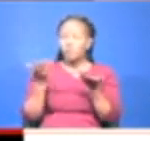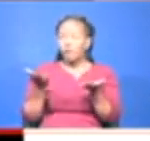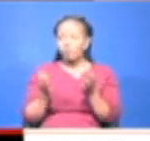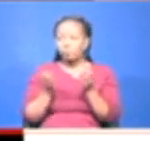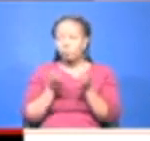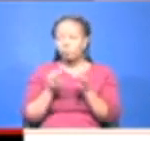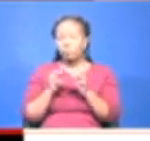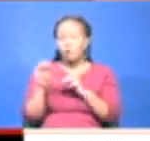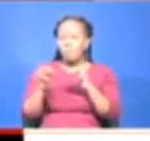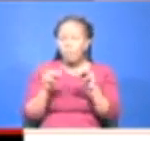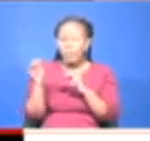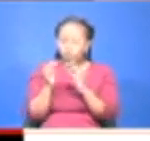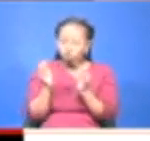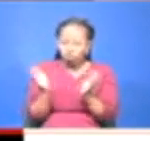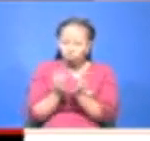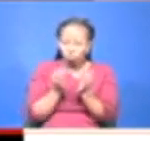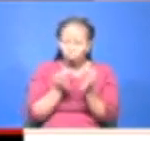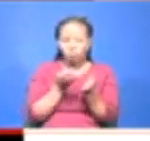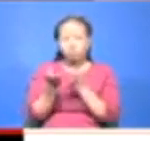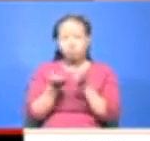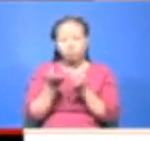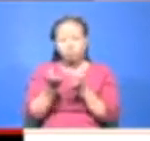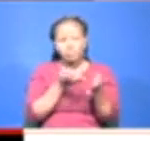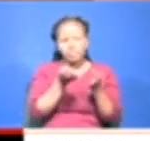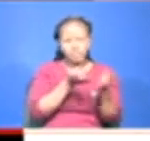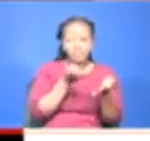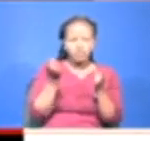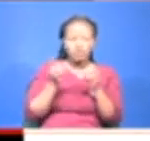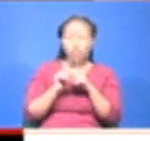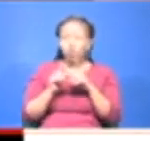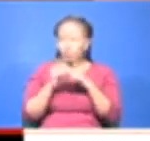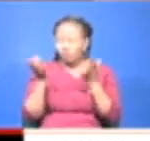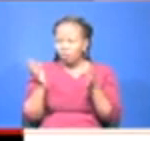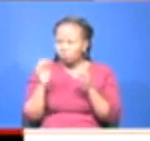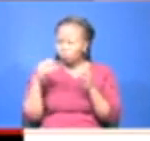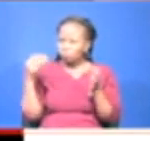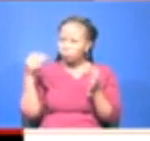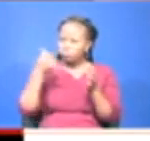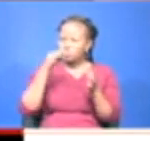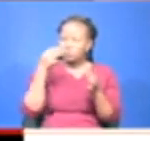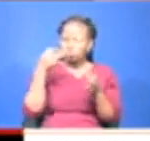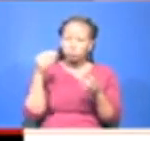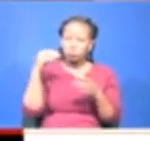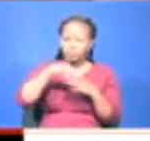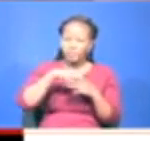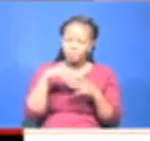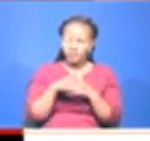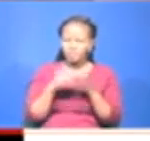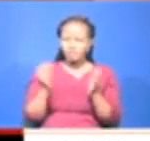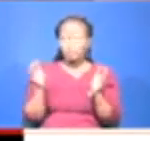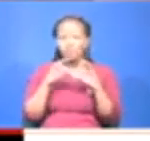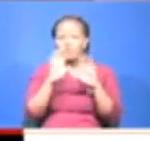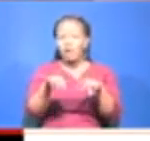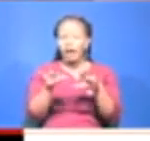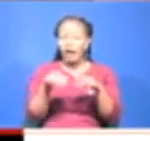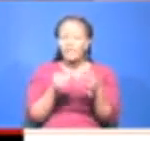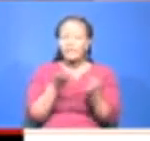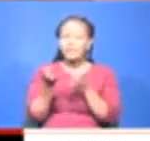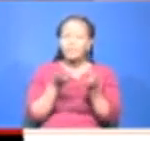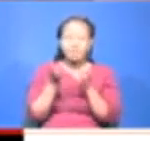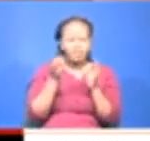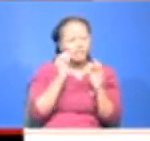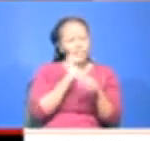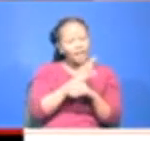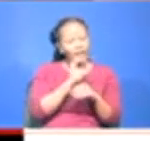businesses and how they can venture into agribusiness. What are you telling them? So maybe I'll take